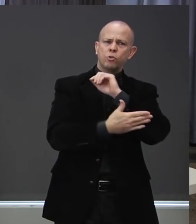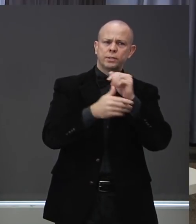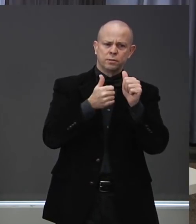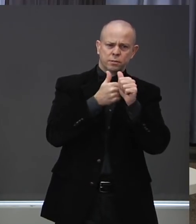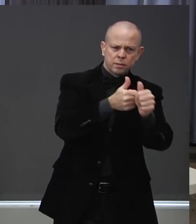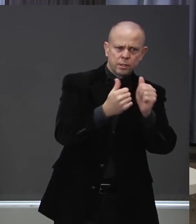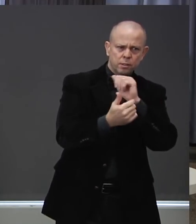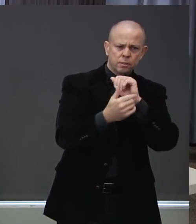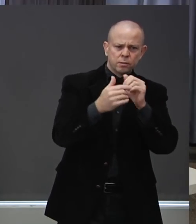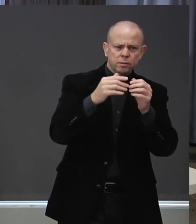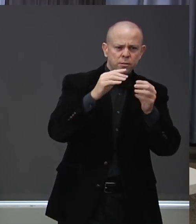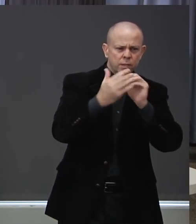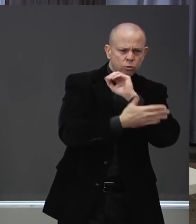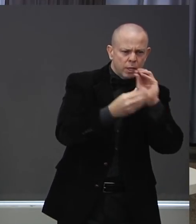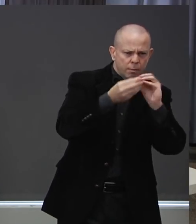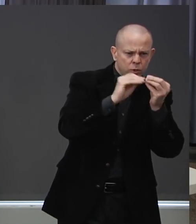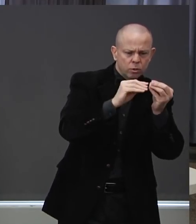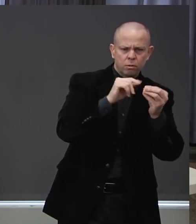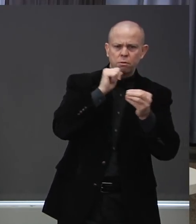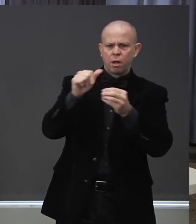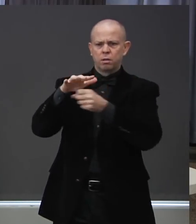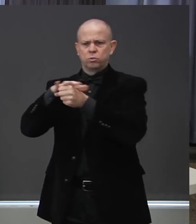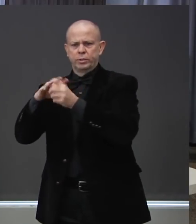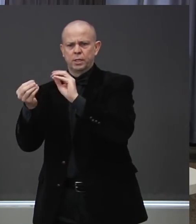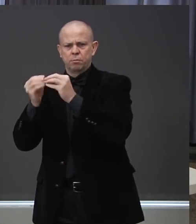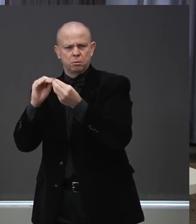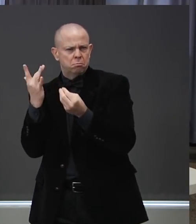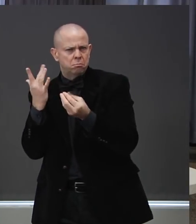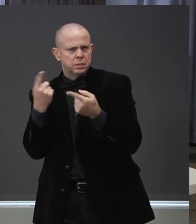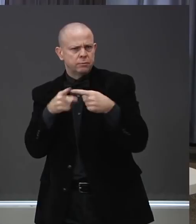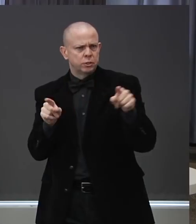So one of the reasons is simply